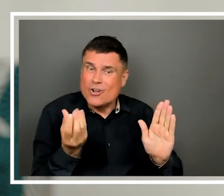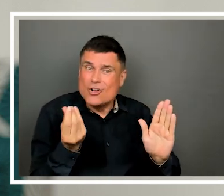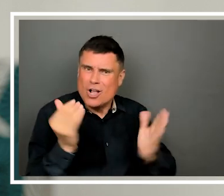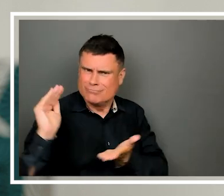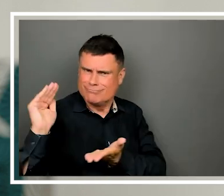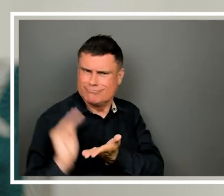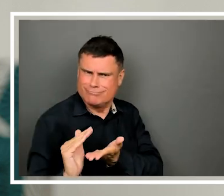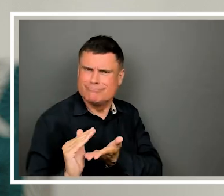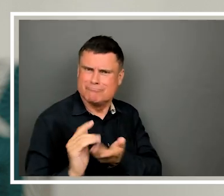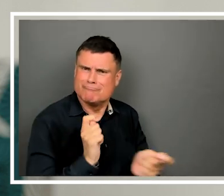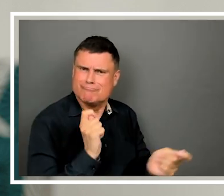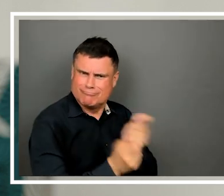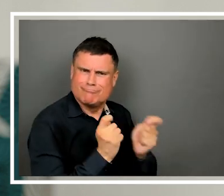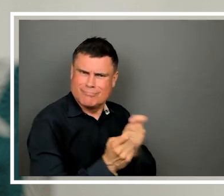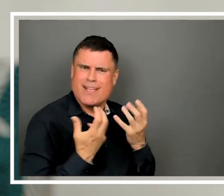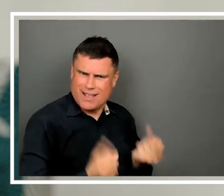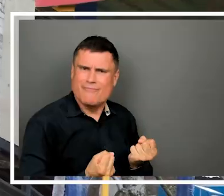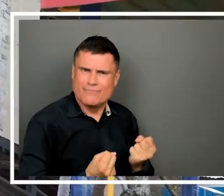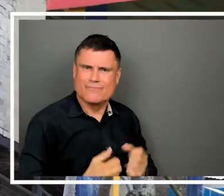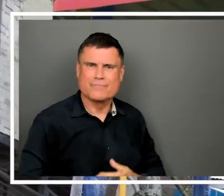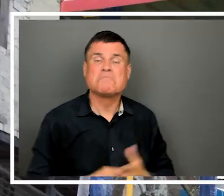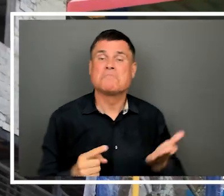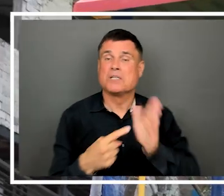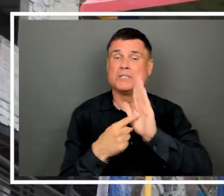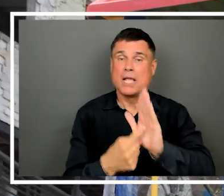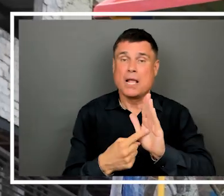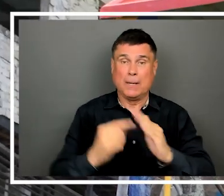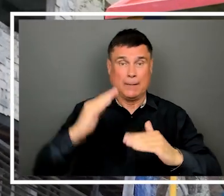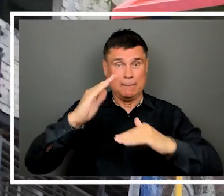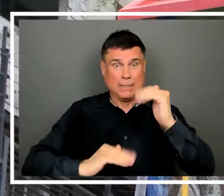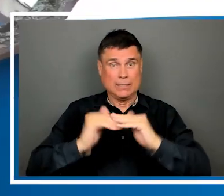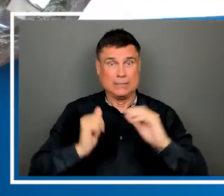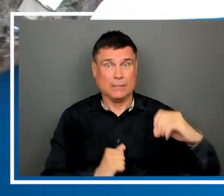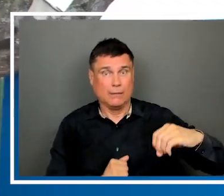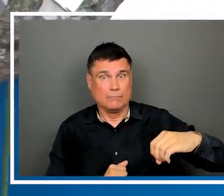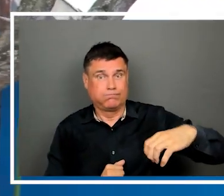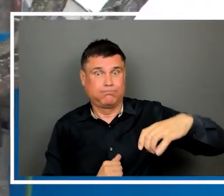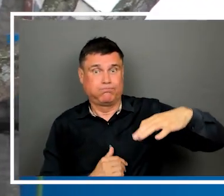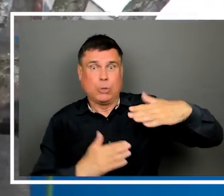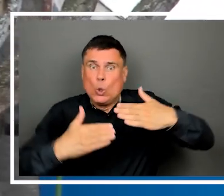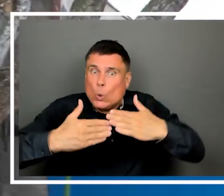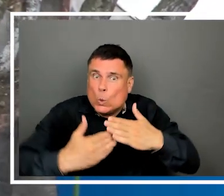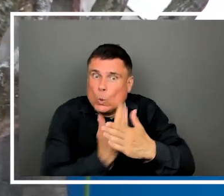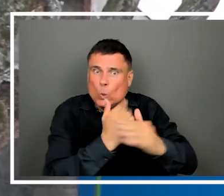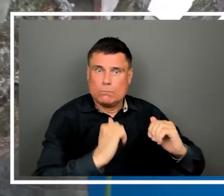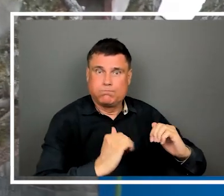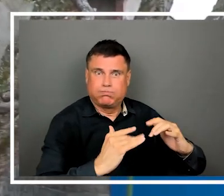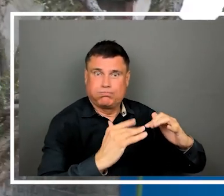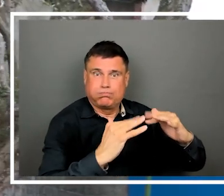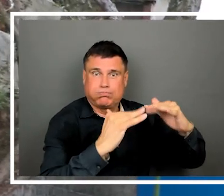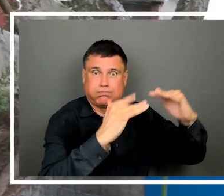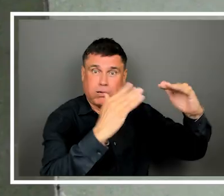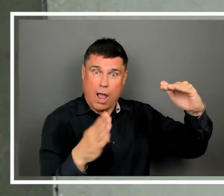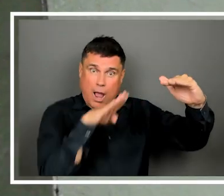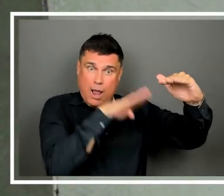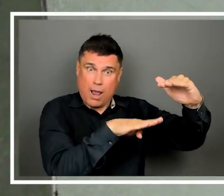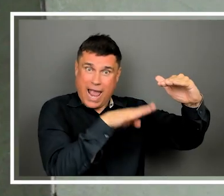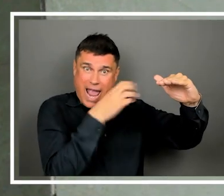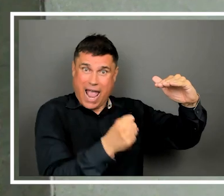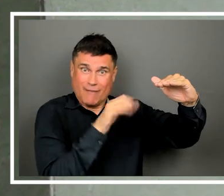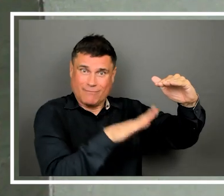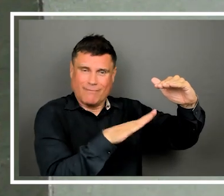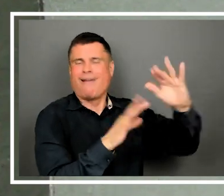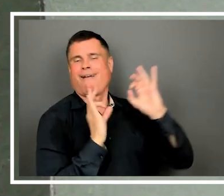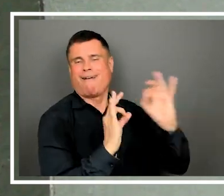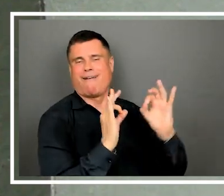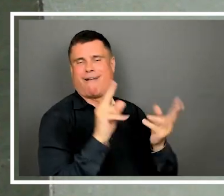are lower-cost solutions available. For example, building an accessible venue from the very beginning is cheaper